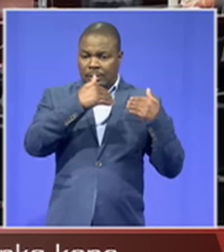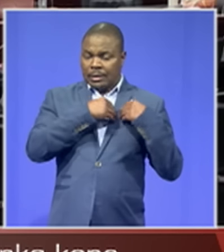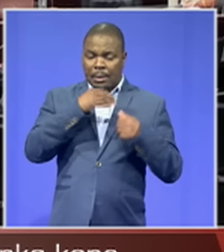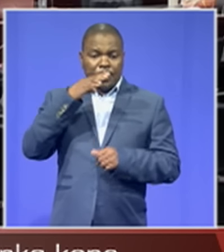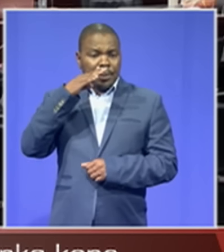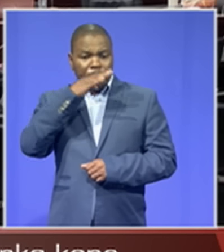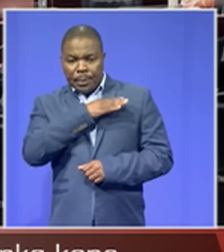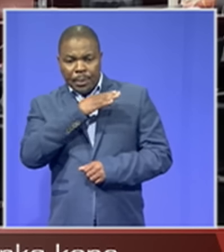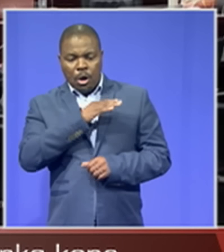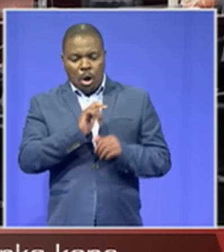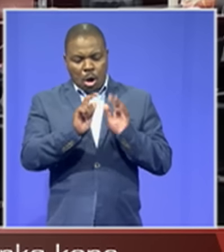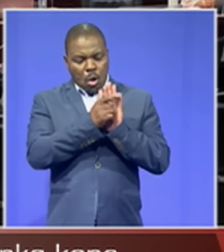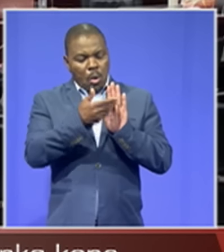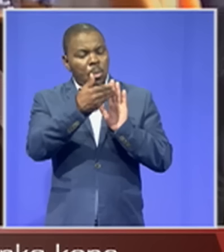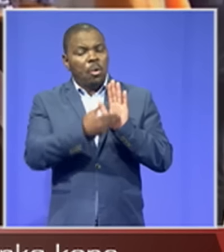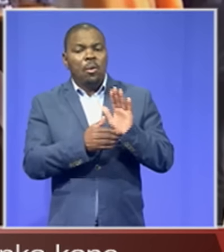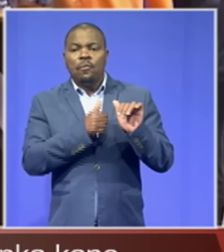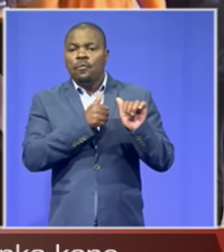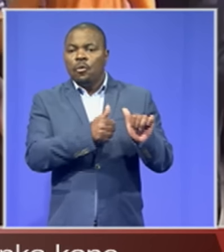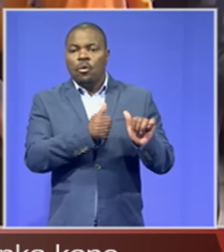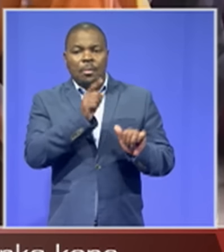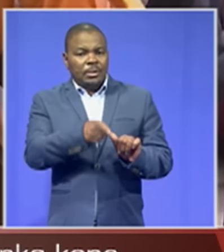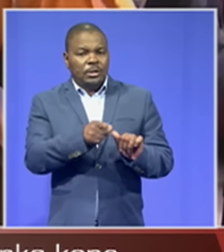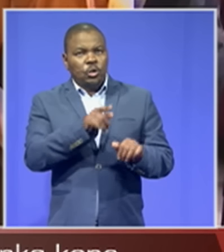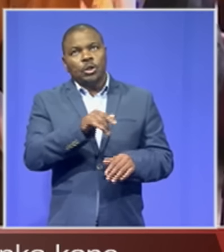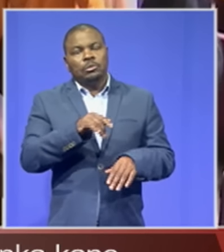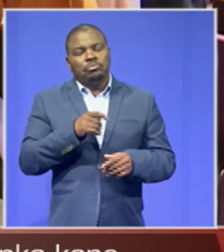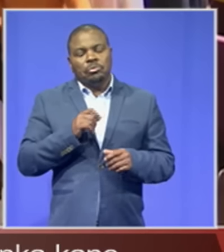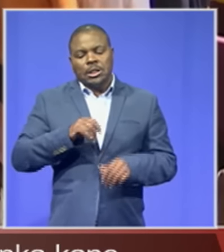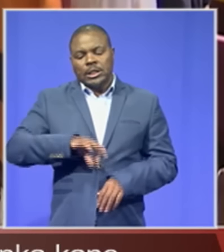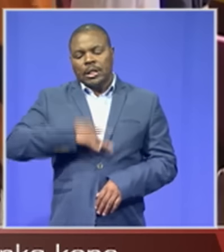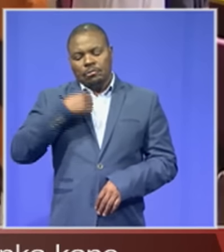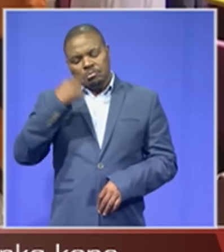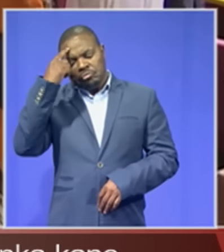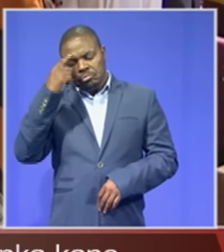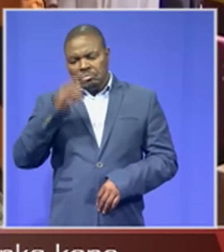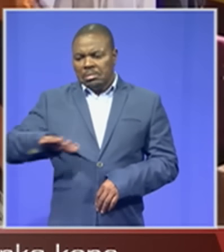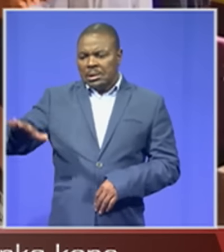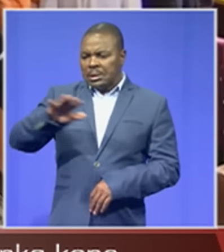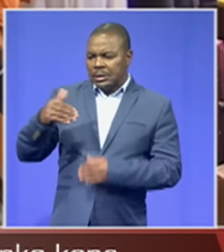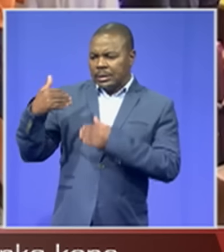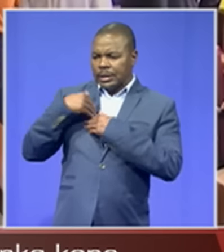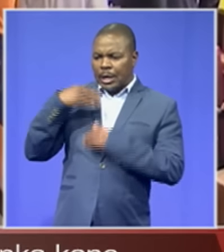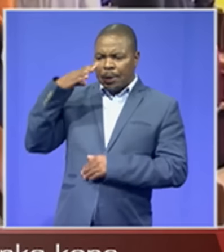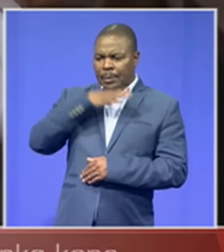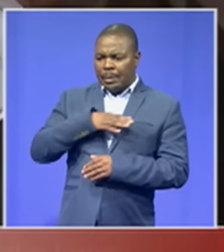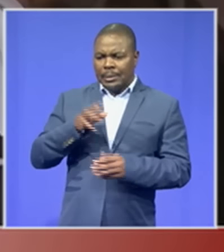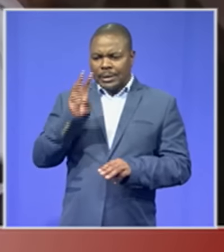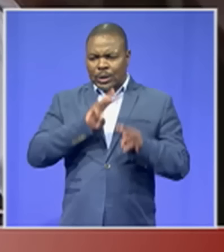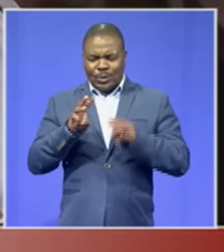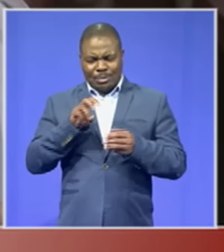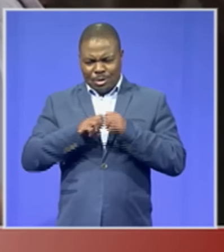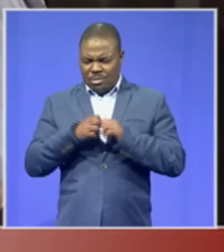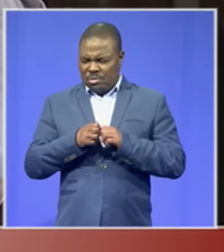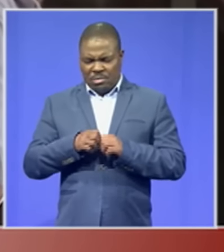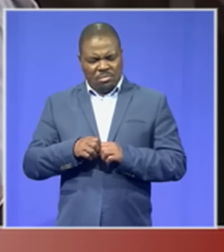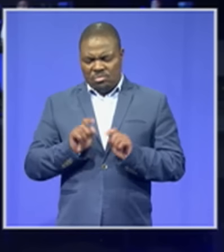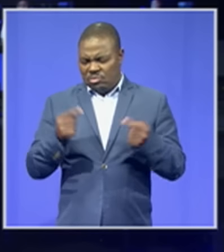you to claim that you have security threats. You don't just wake up in the morning and say, I have security threats.